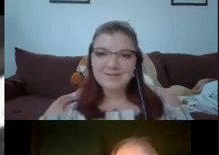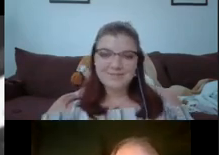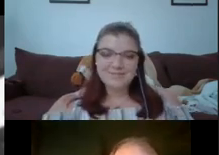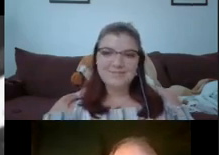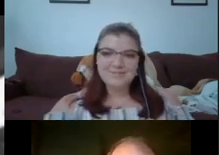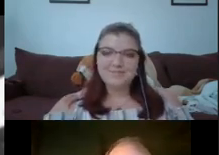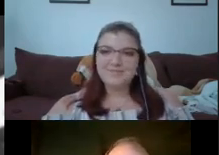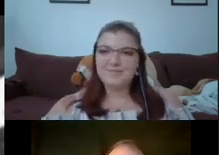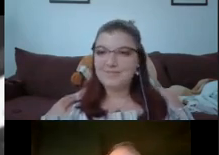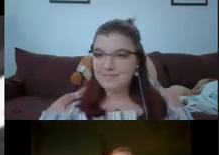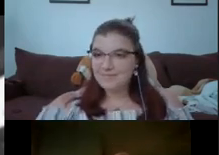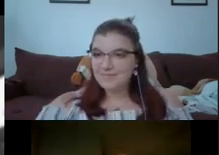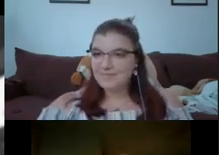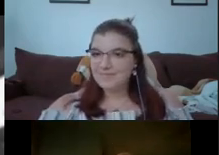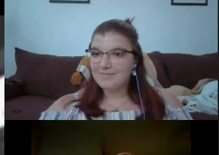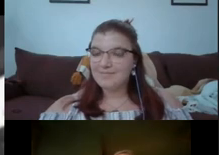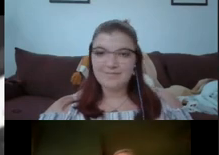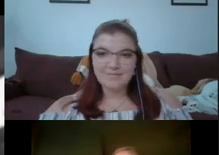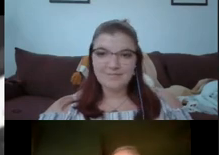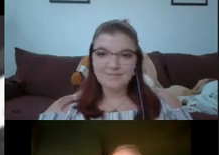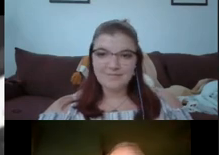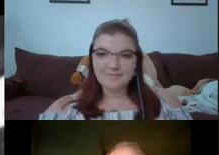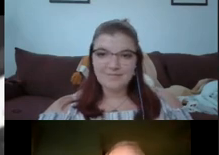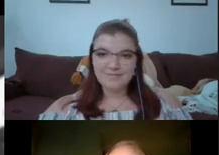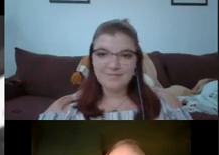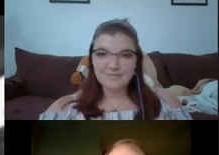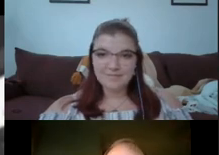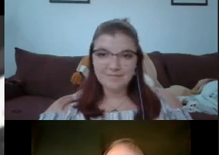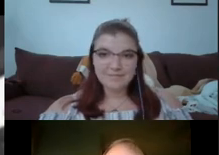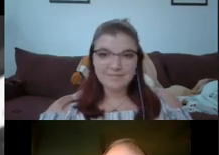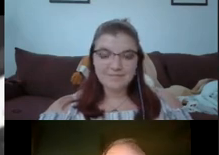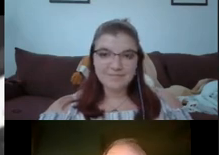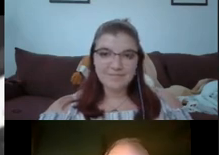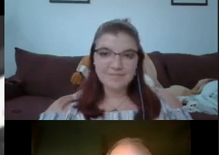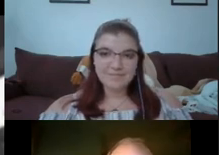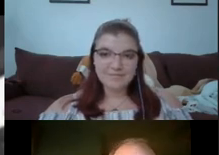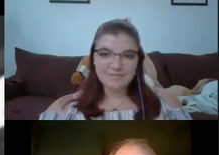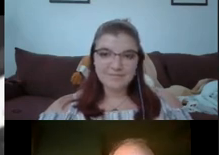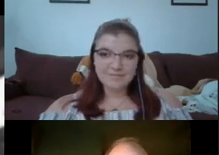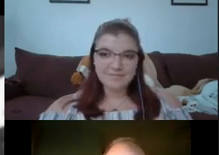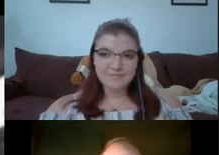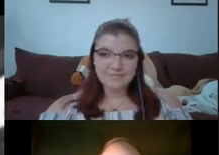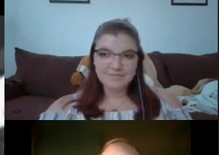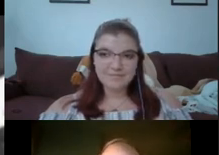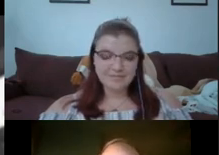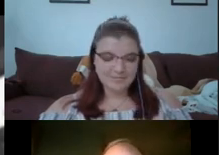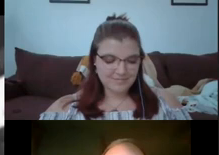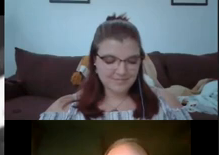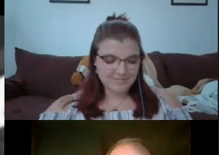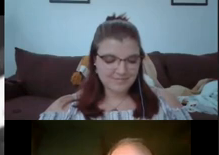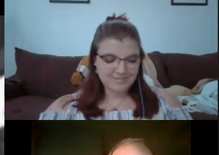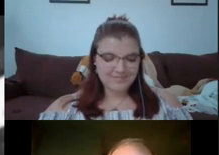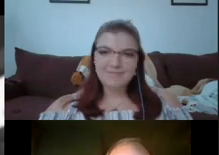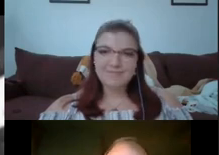began here. The student body also changed in a number of ways. Virtually all students affected